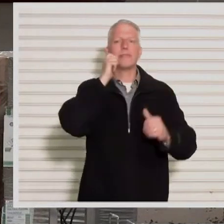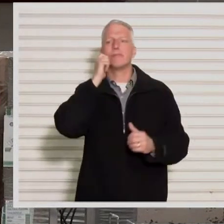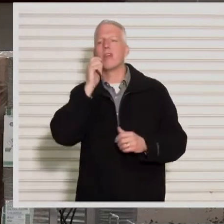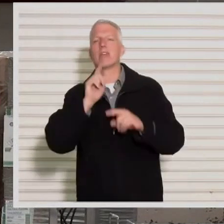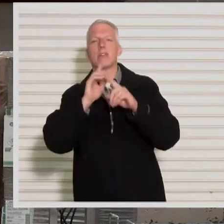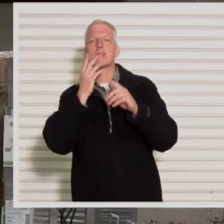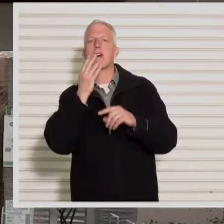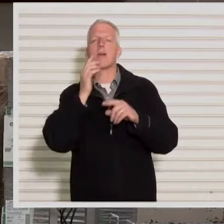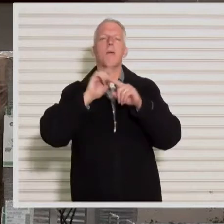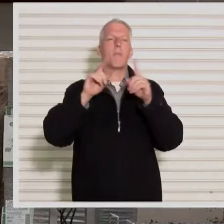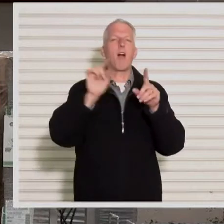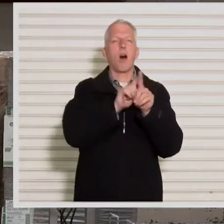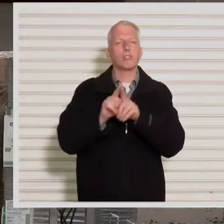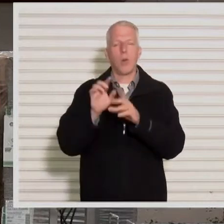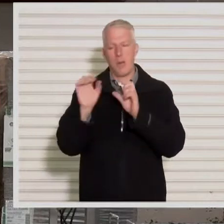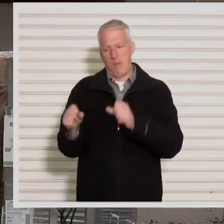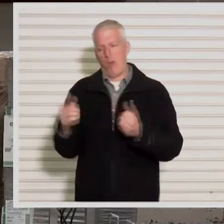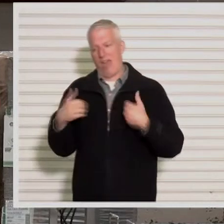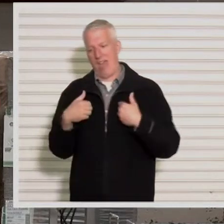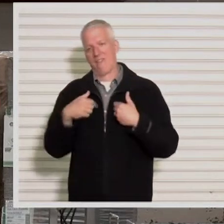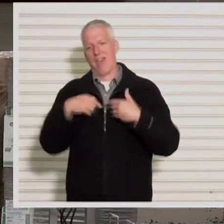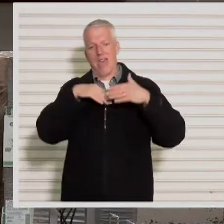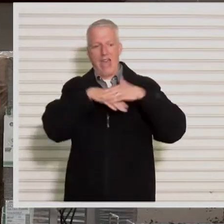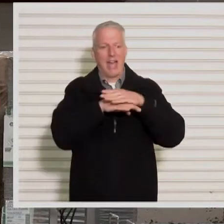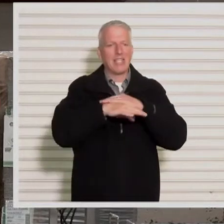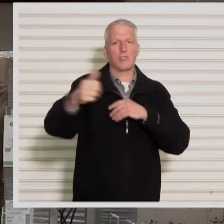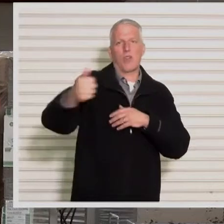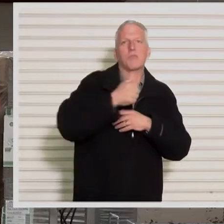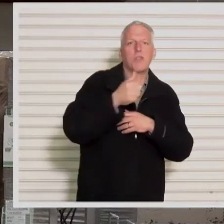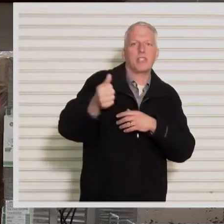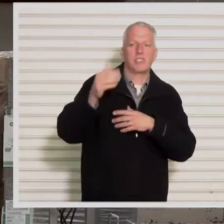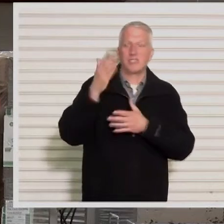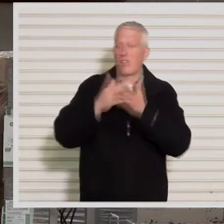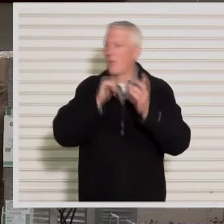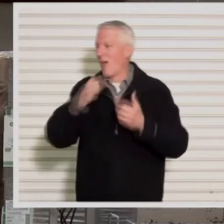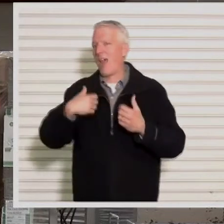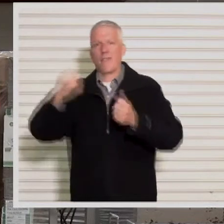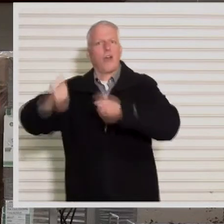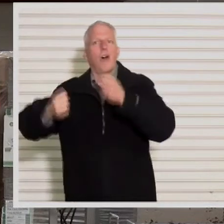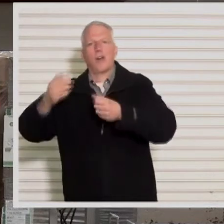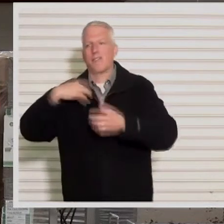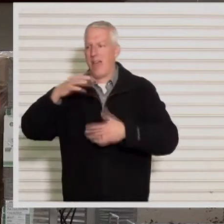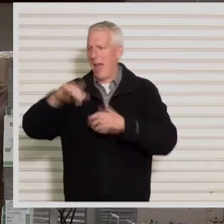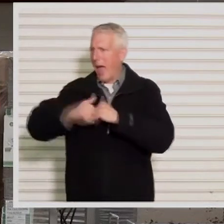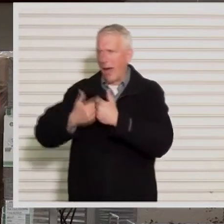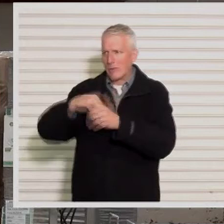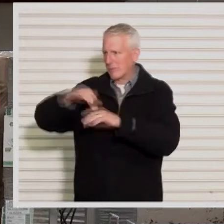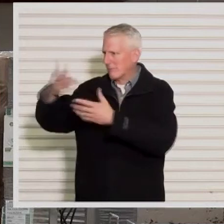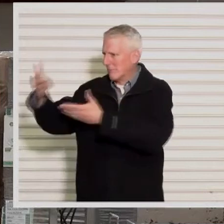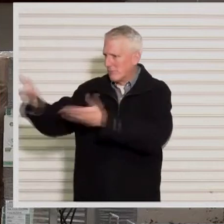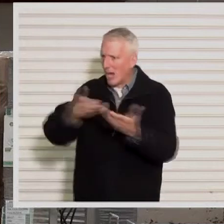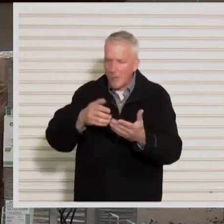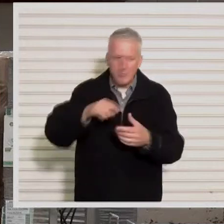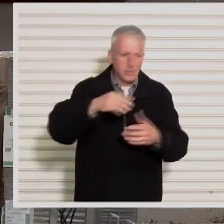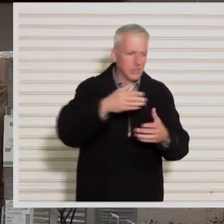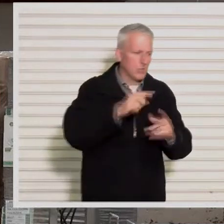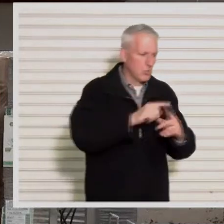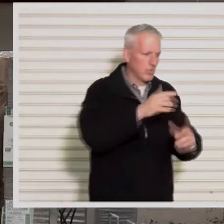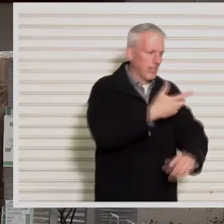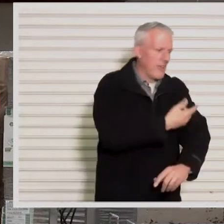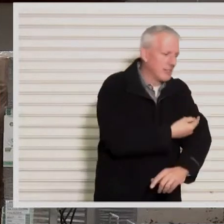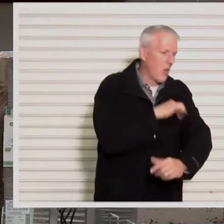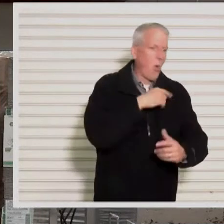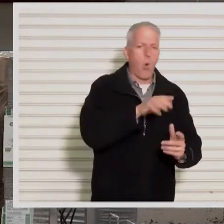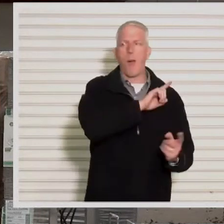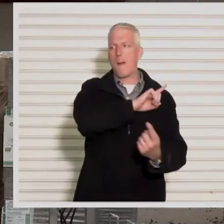public transportation, to have the ability to even access a device or even understand what to do when you do access a device. You've